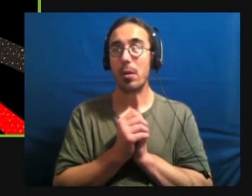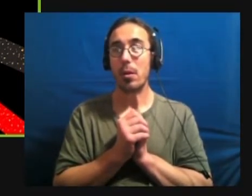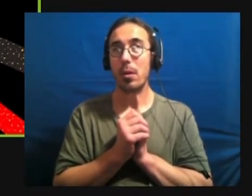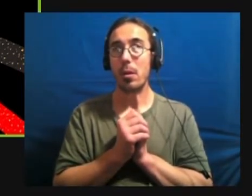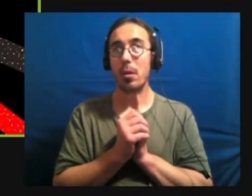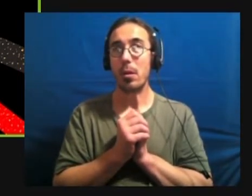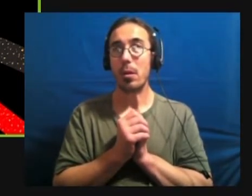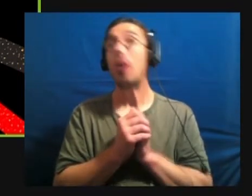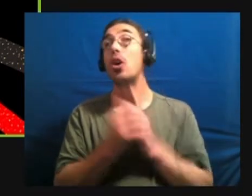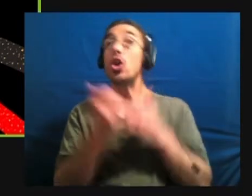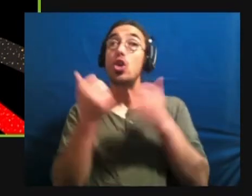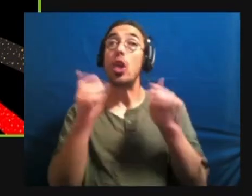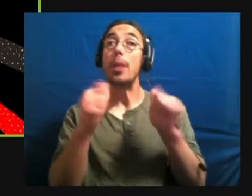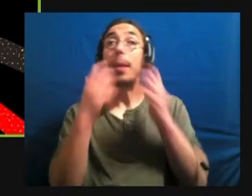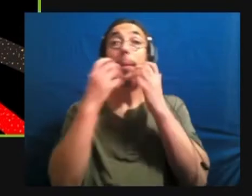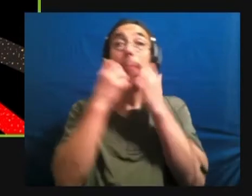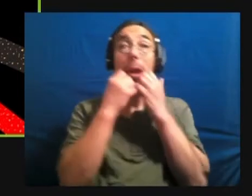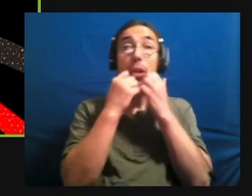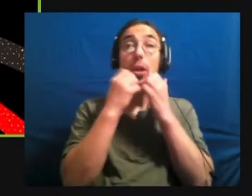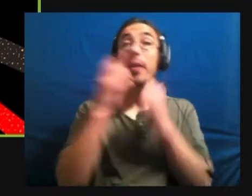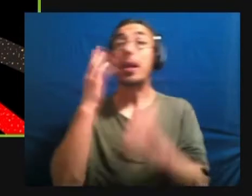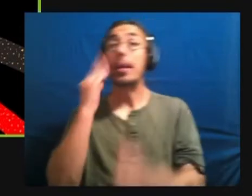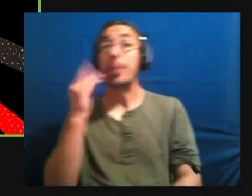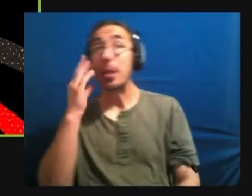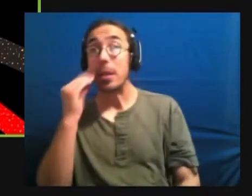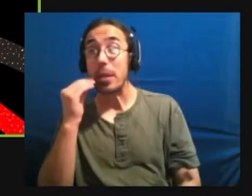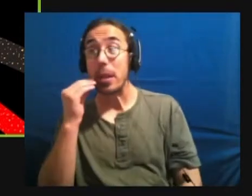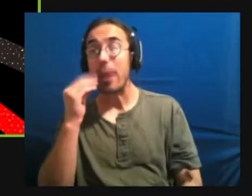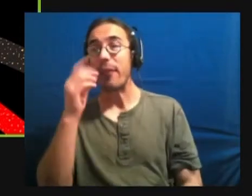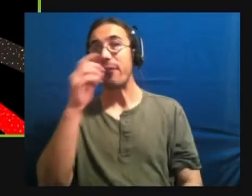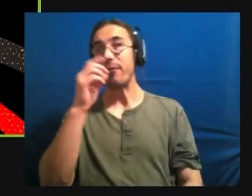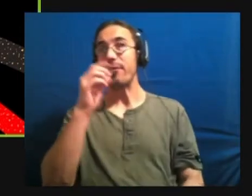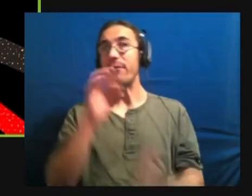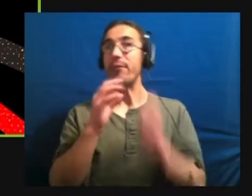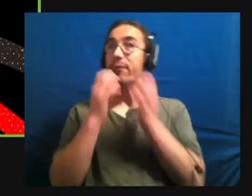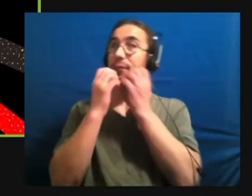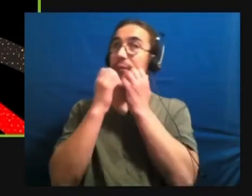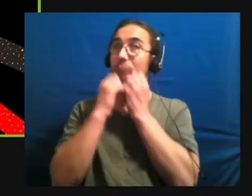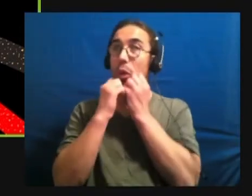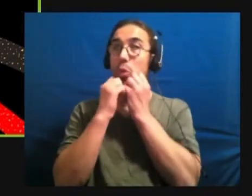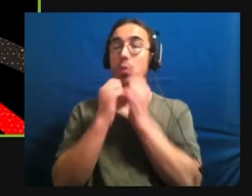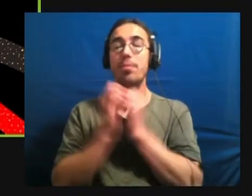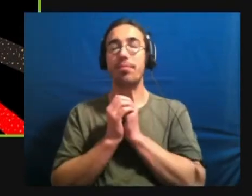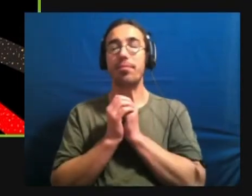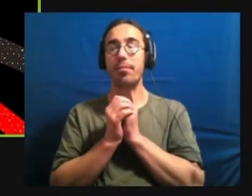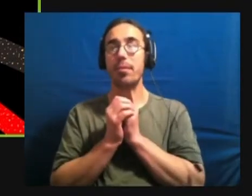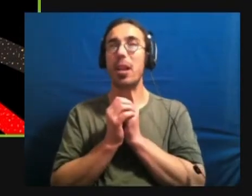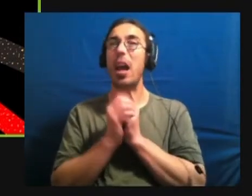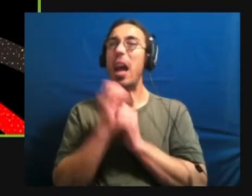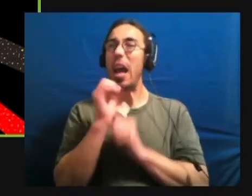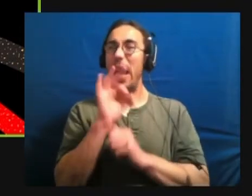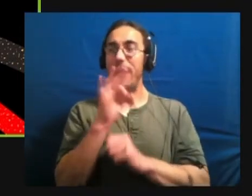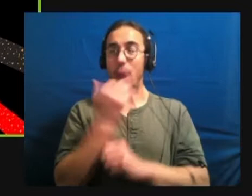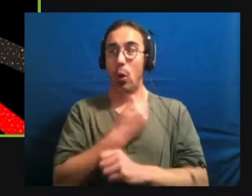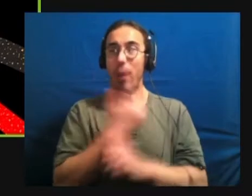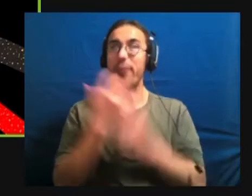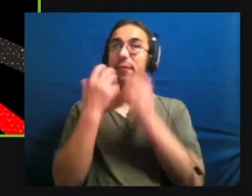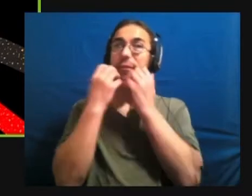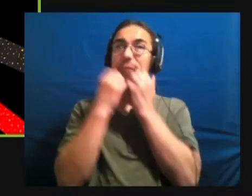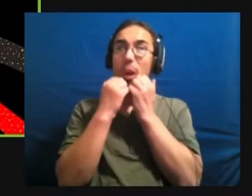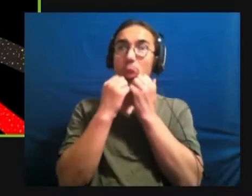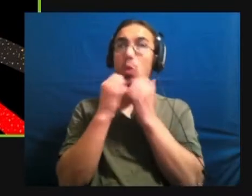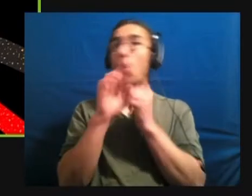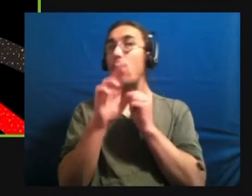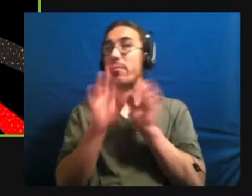and experiences. So if we perceive that our values are at odds with the thing that we're particularly